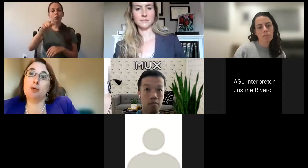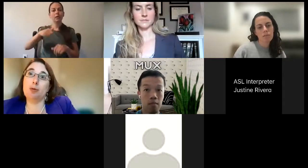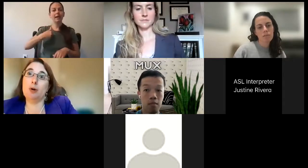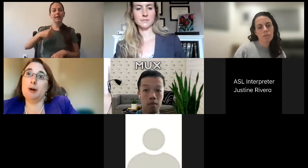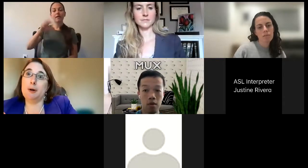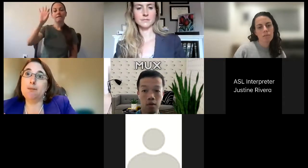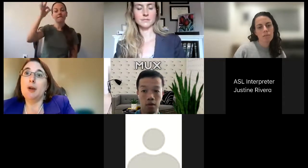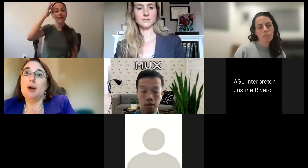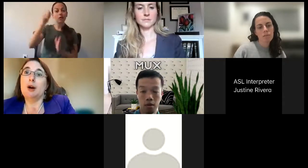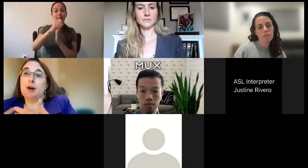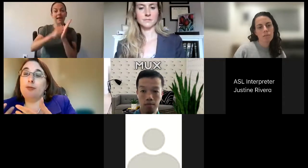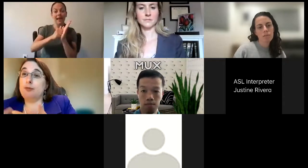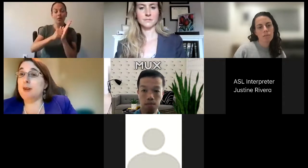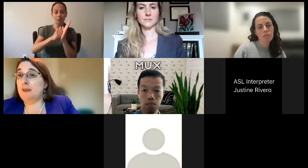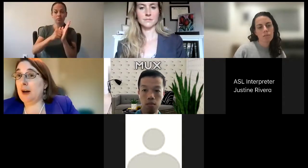up to